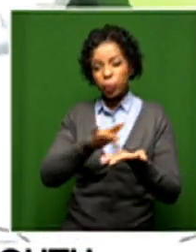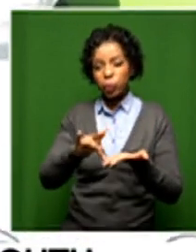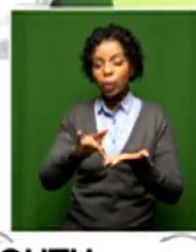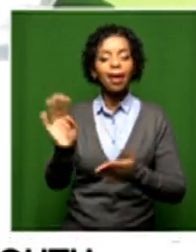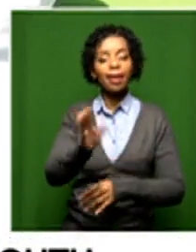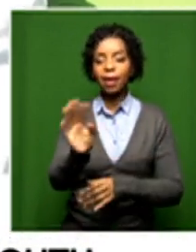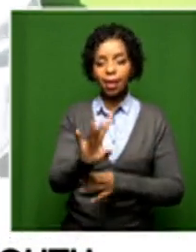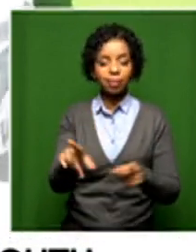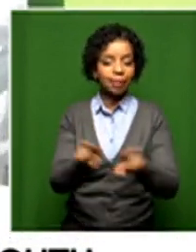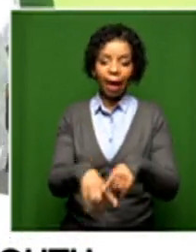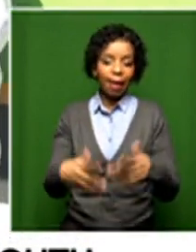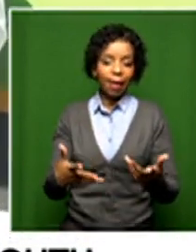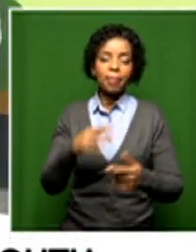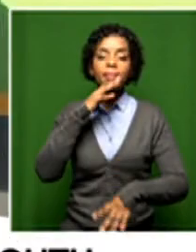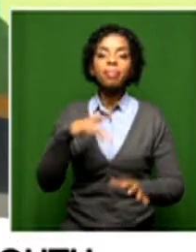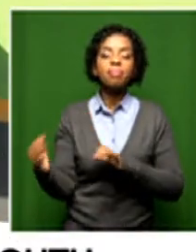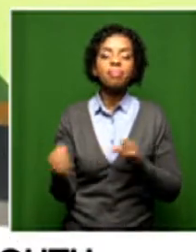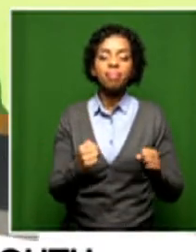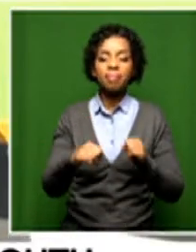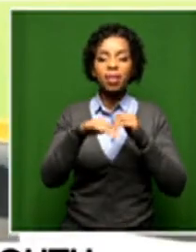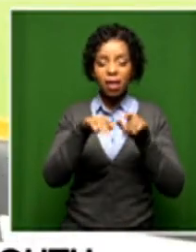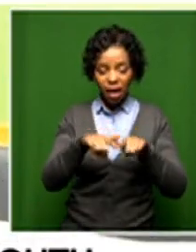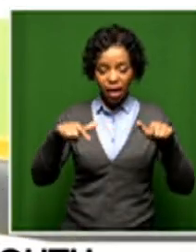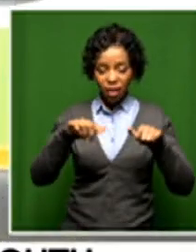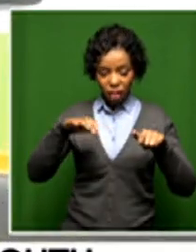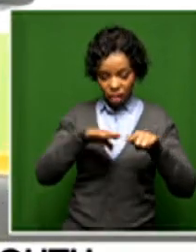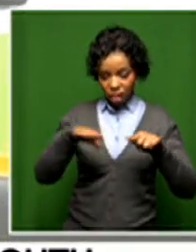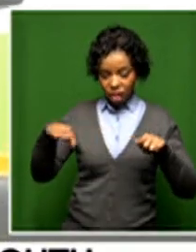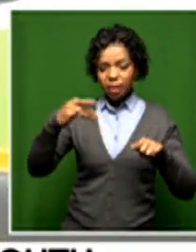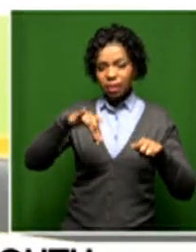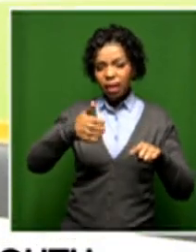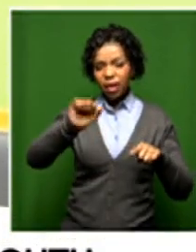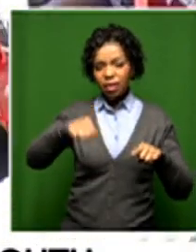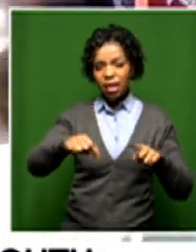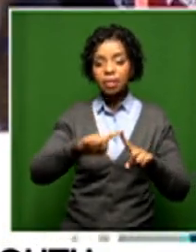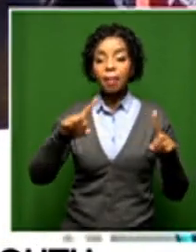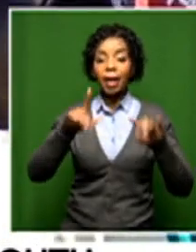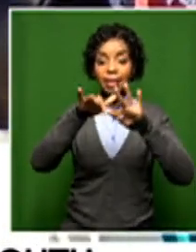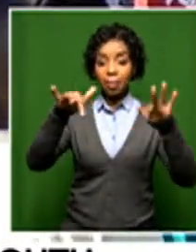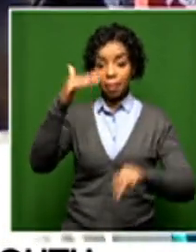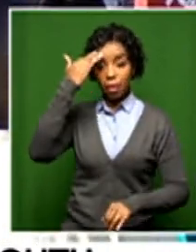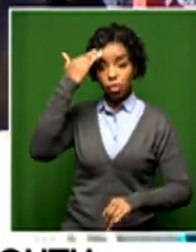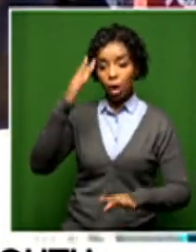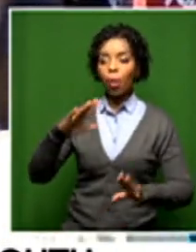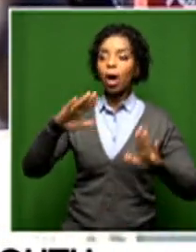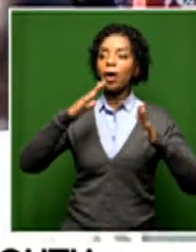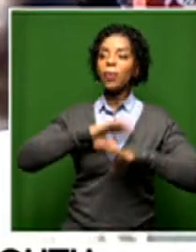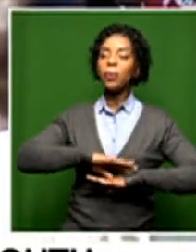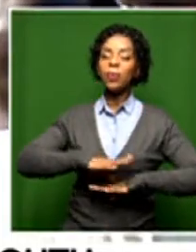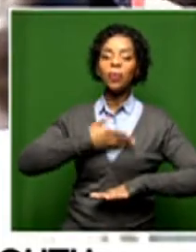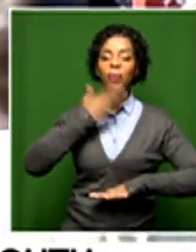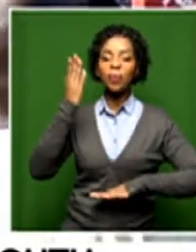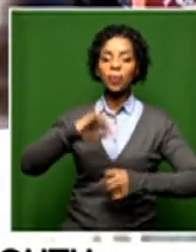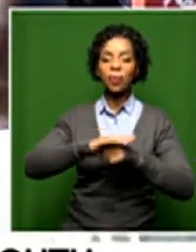still maintained at a level which is still significant. So people must know that we are not over the woods yet. We're still